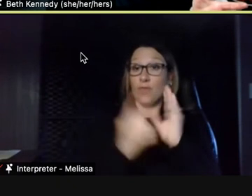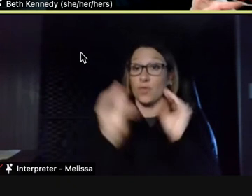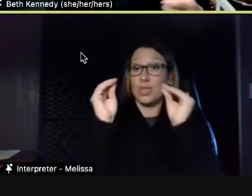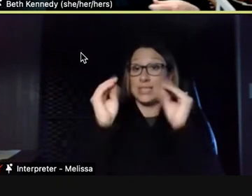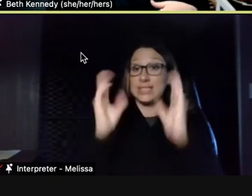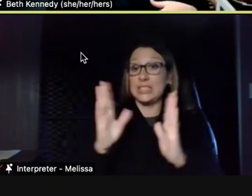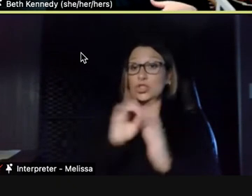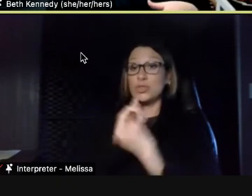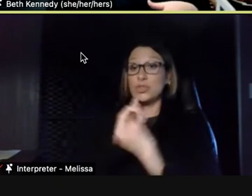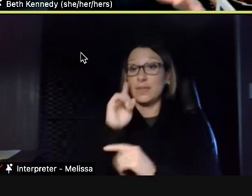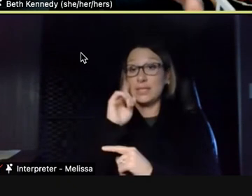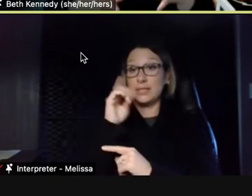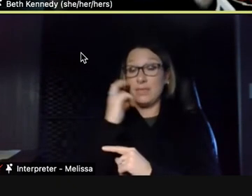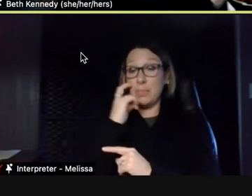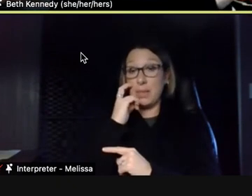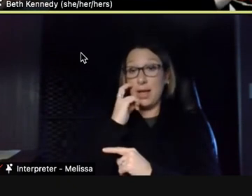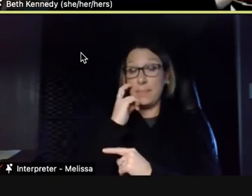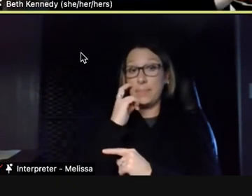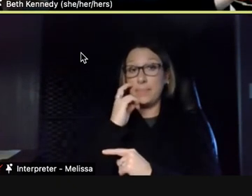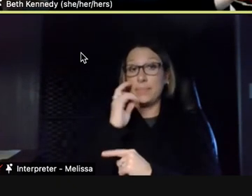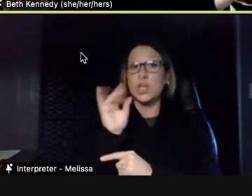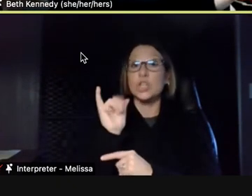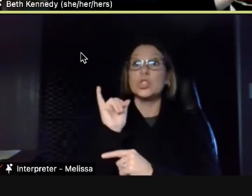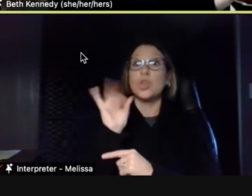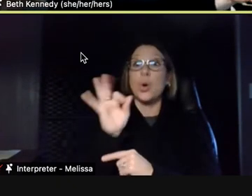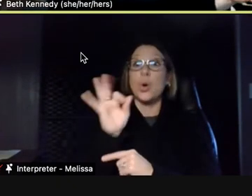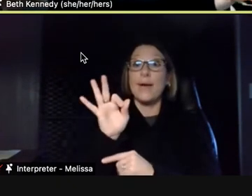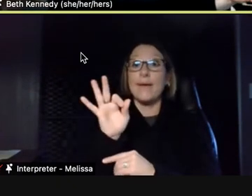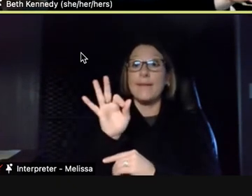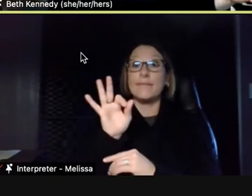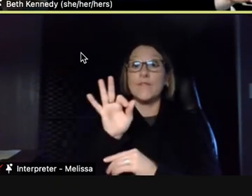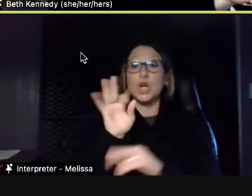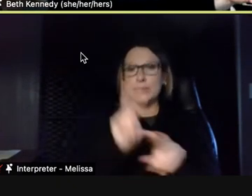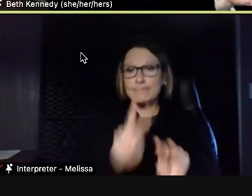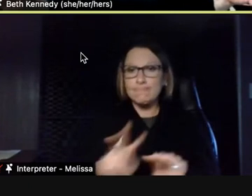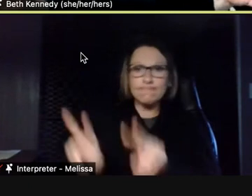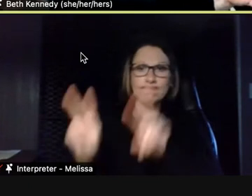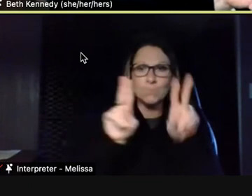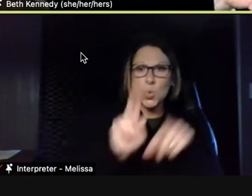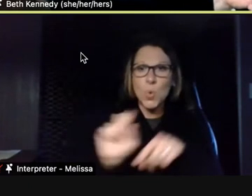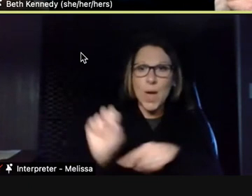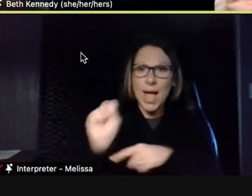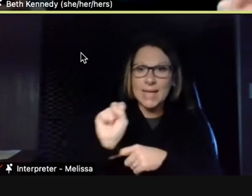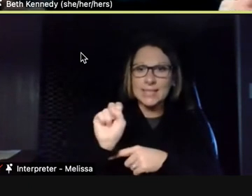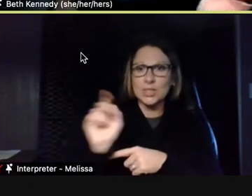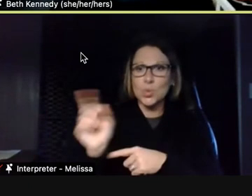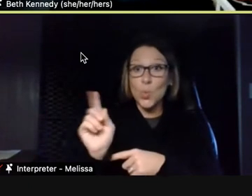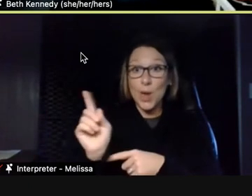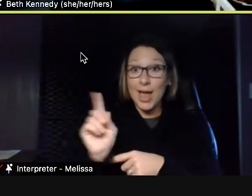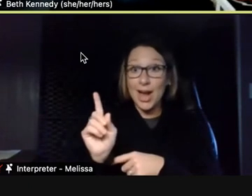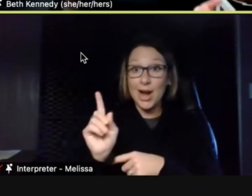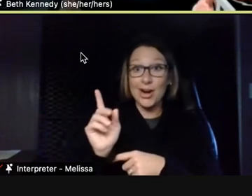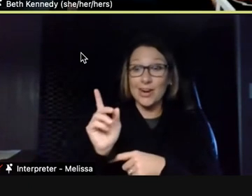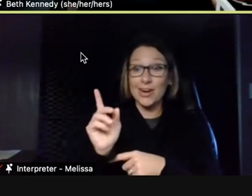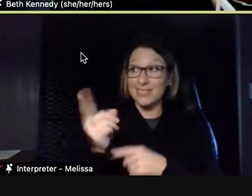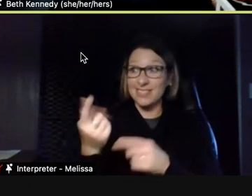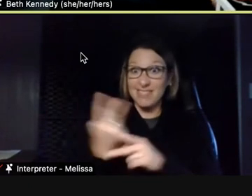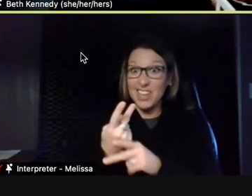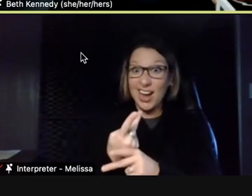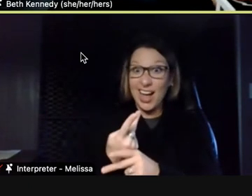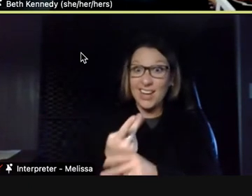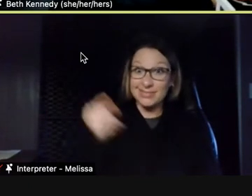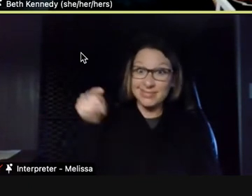deafblind. So if you're looking in the United States about like where have they figured it out, Utah has